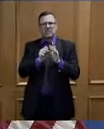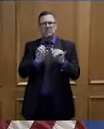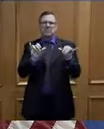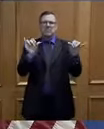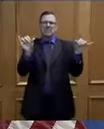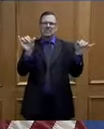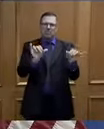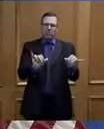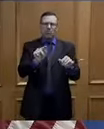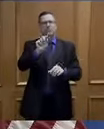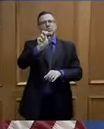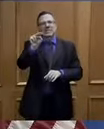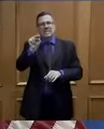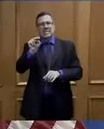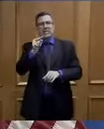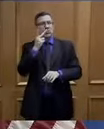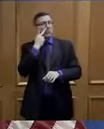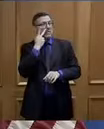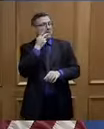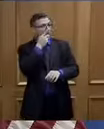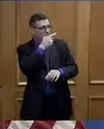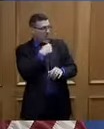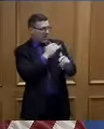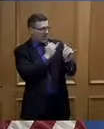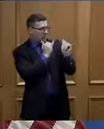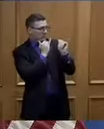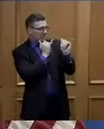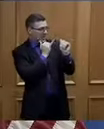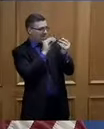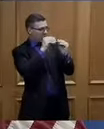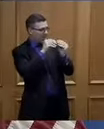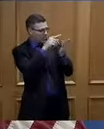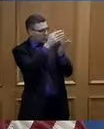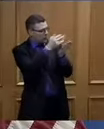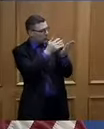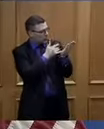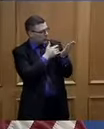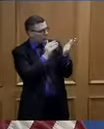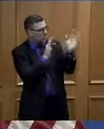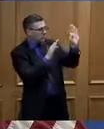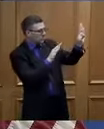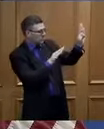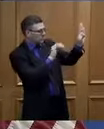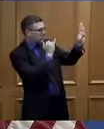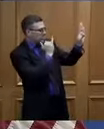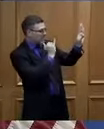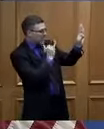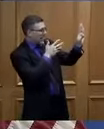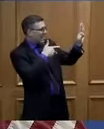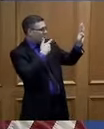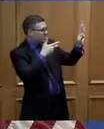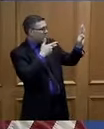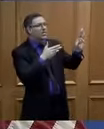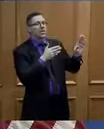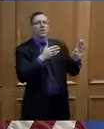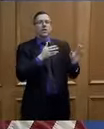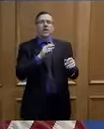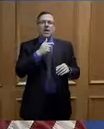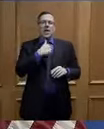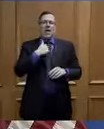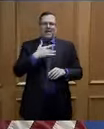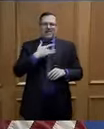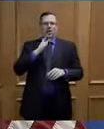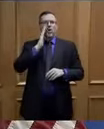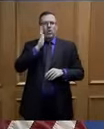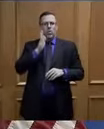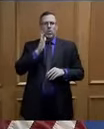data points as well. But I believe that we will make the right decisions at the right times. I told that to